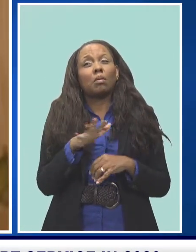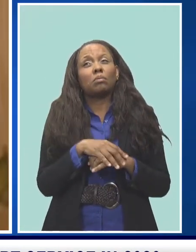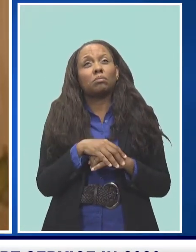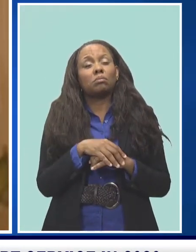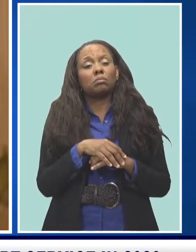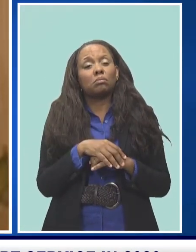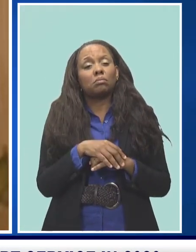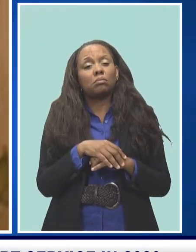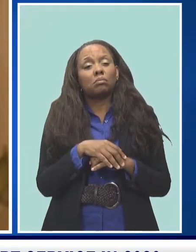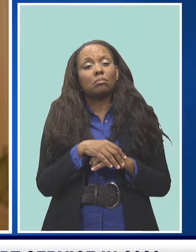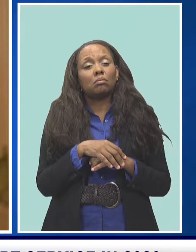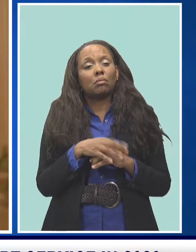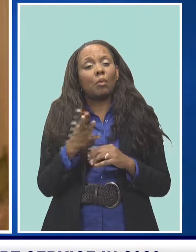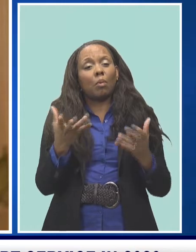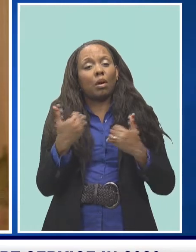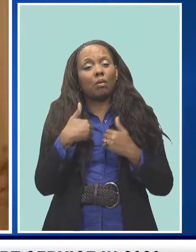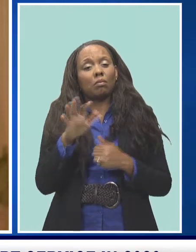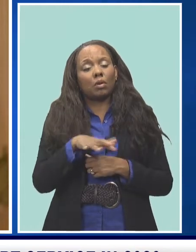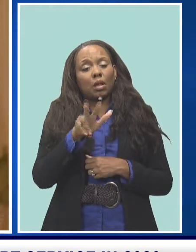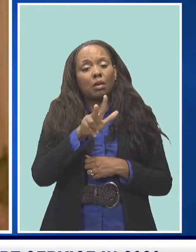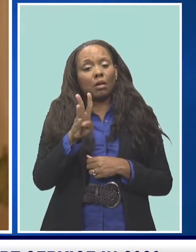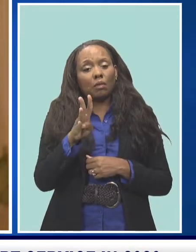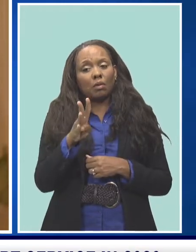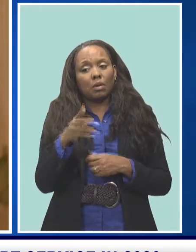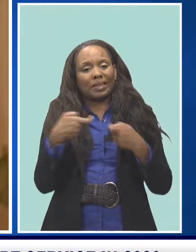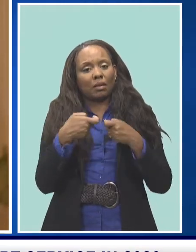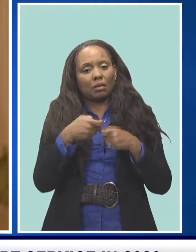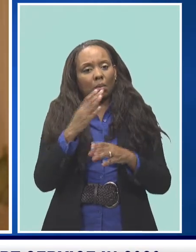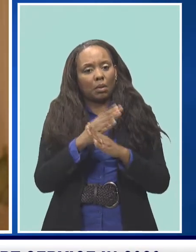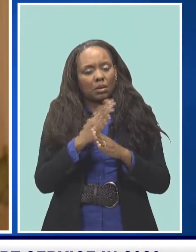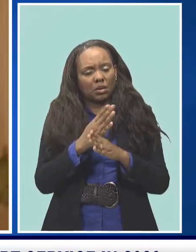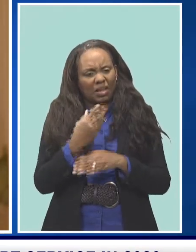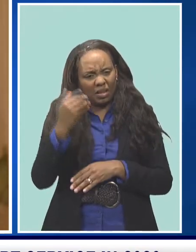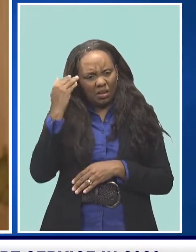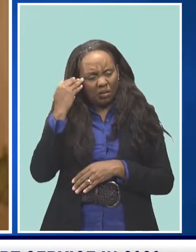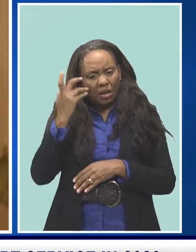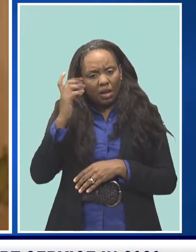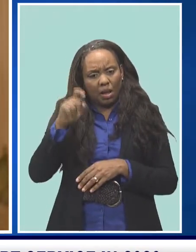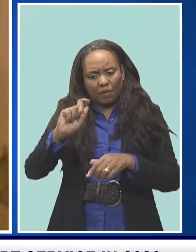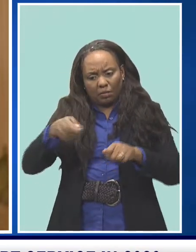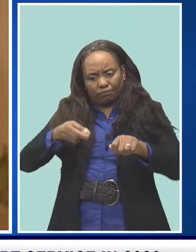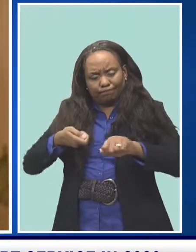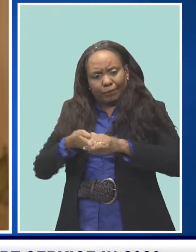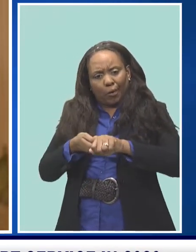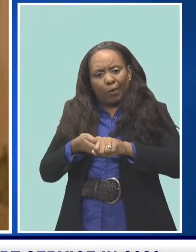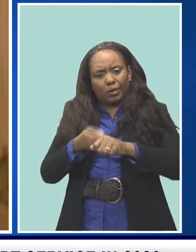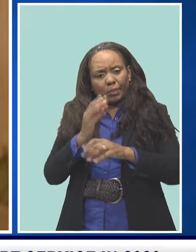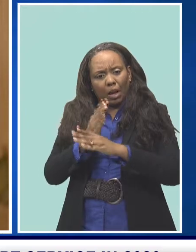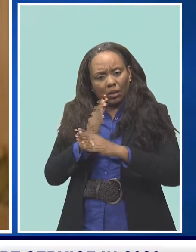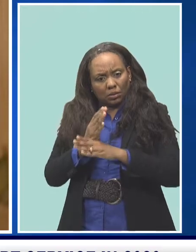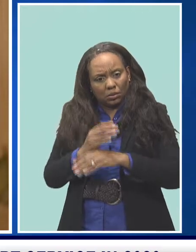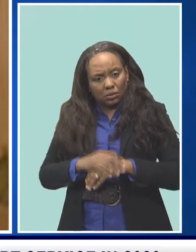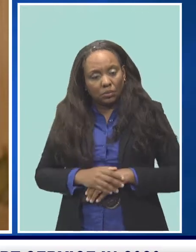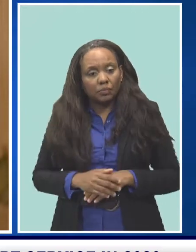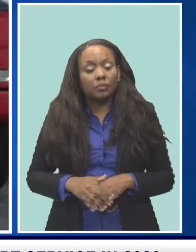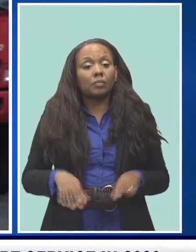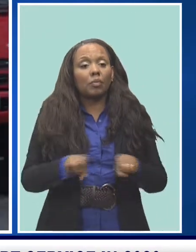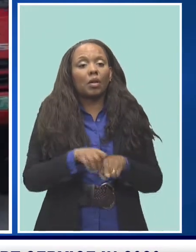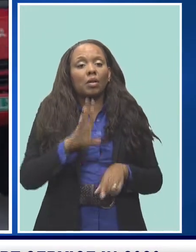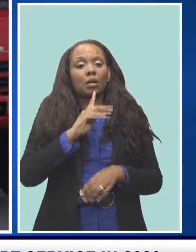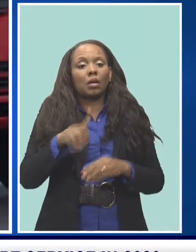34 electric buses and the appropriate charging stations that will go with those electric buses. Prime Minister Motley also touched on the issue